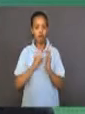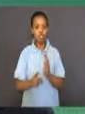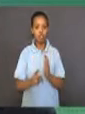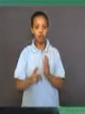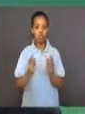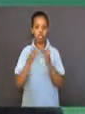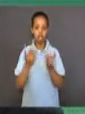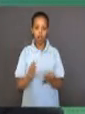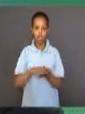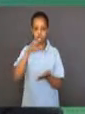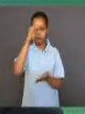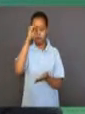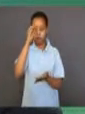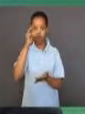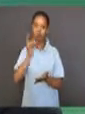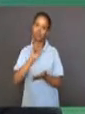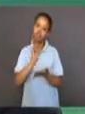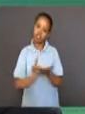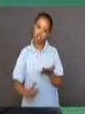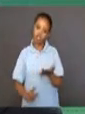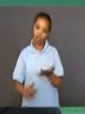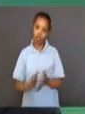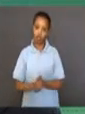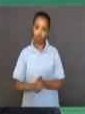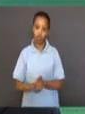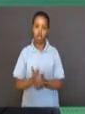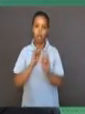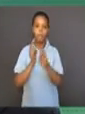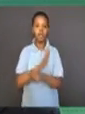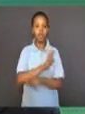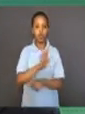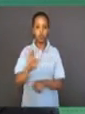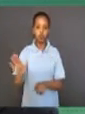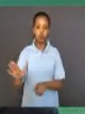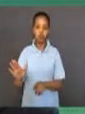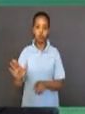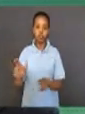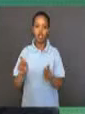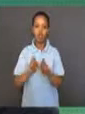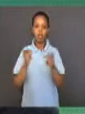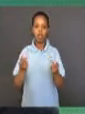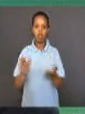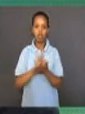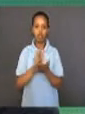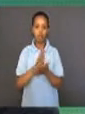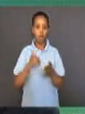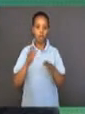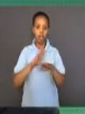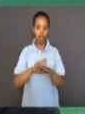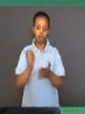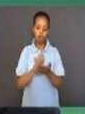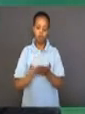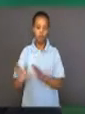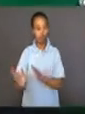just learned about. Write your answers on a sheet of notebook